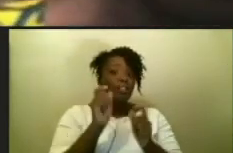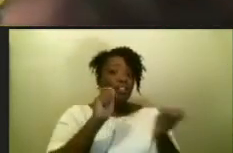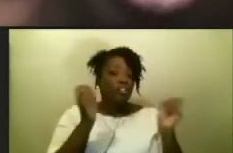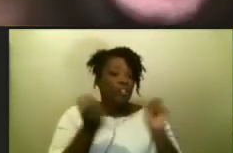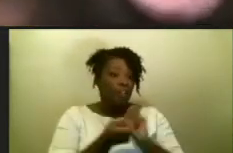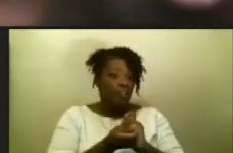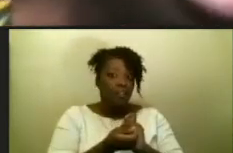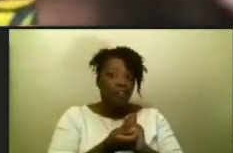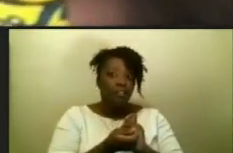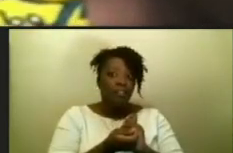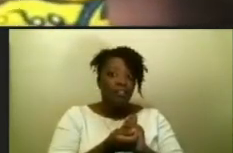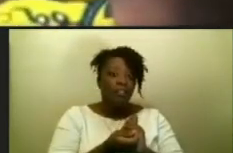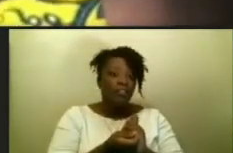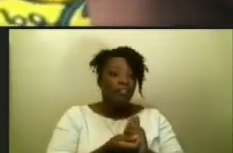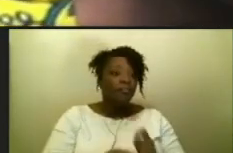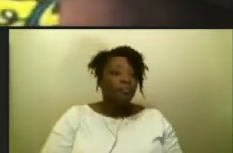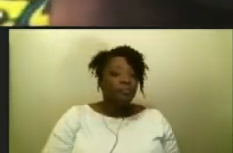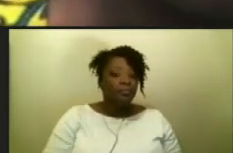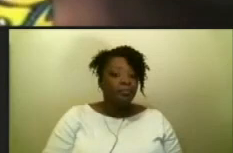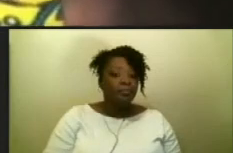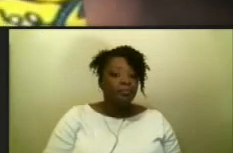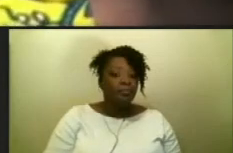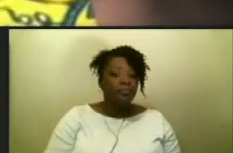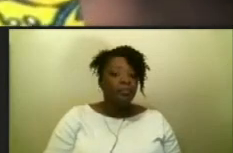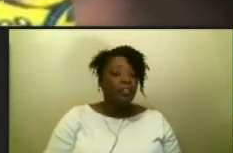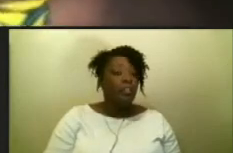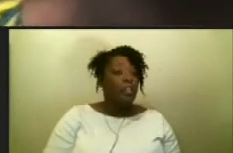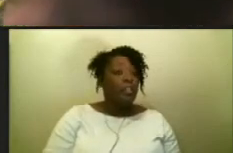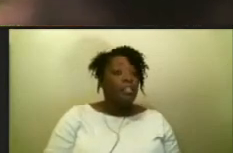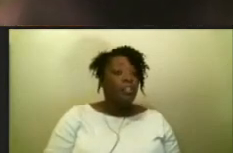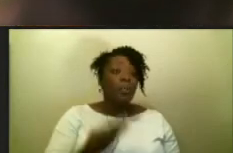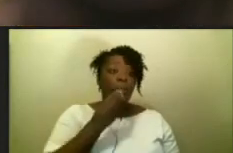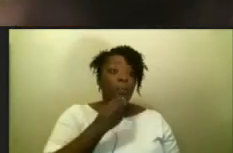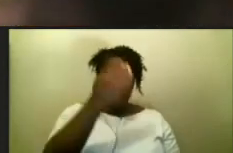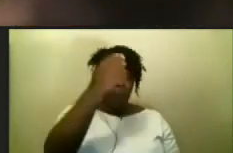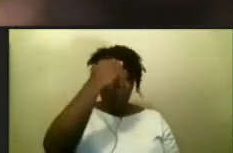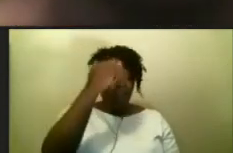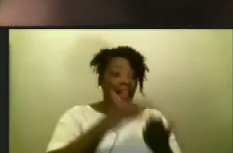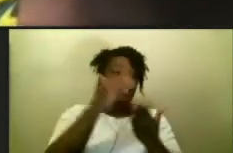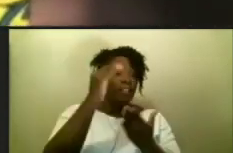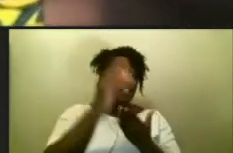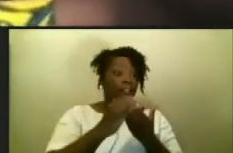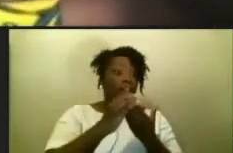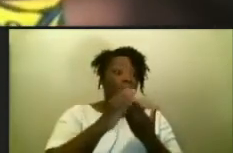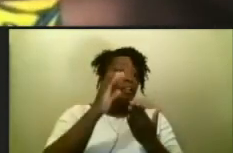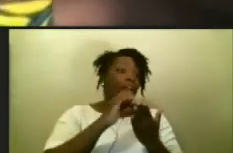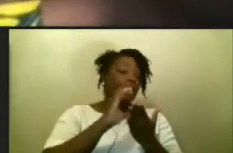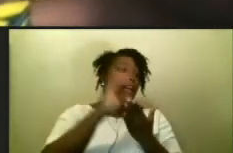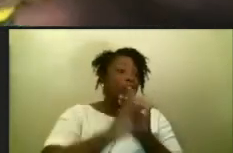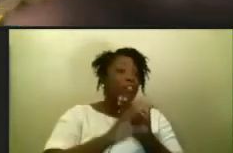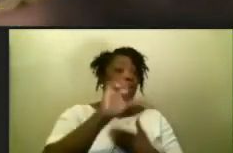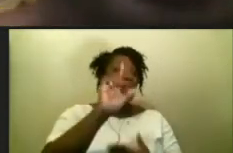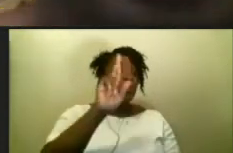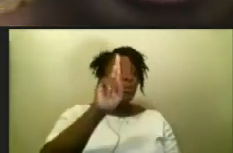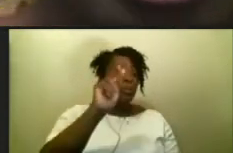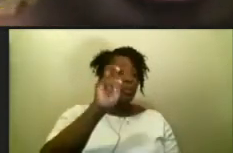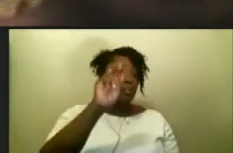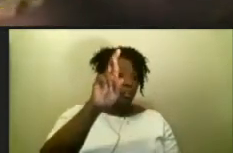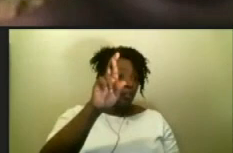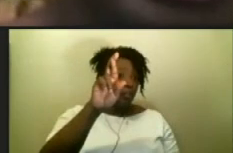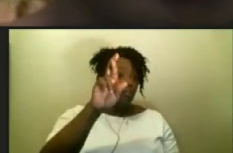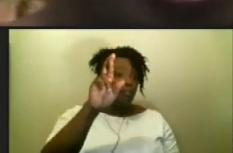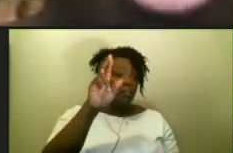moves around because the Muslim calendar is what we call a lunar calendar. The lunar calendar is purely lunar.